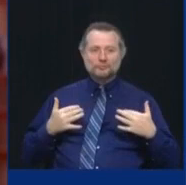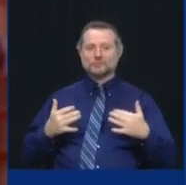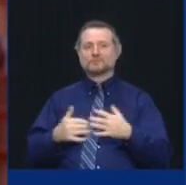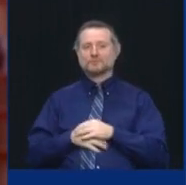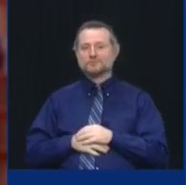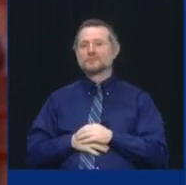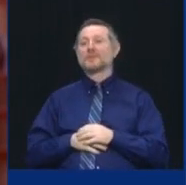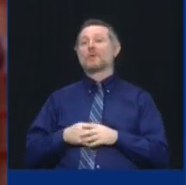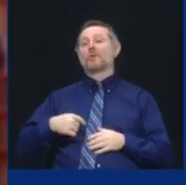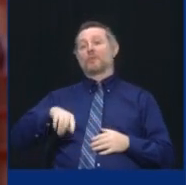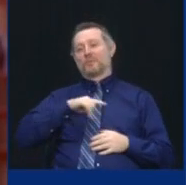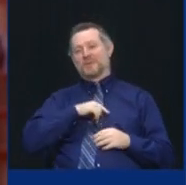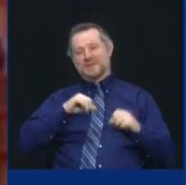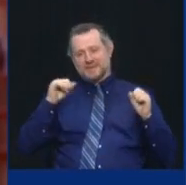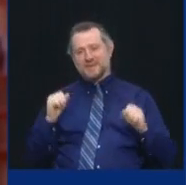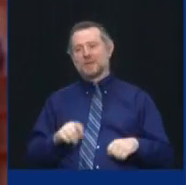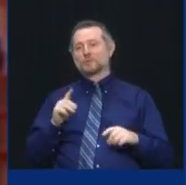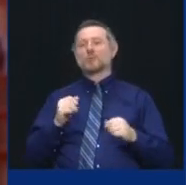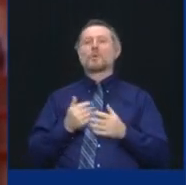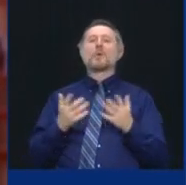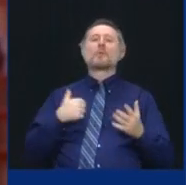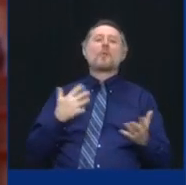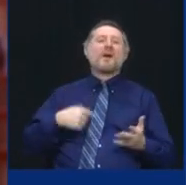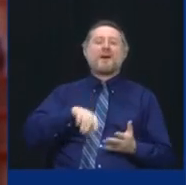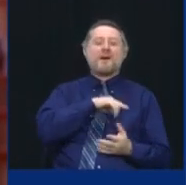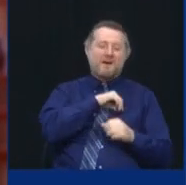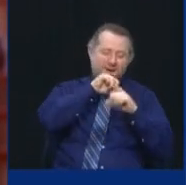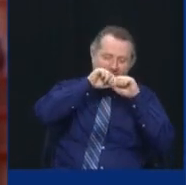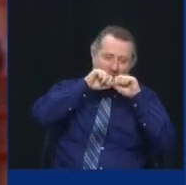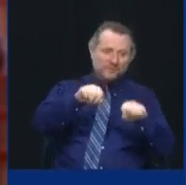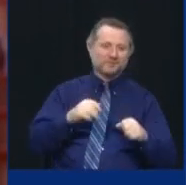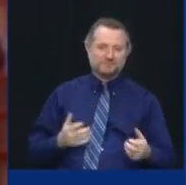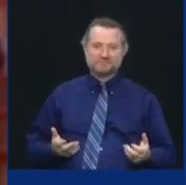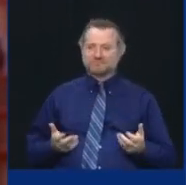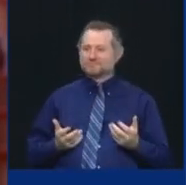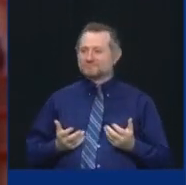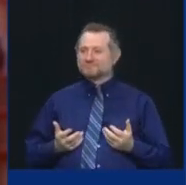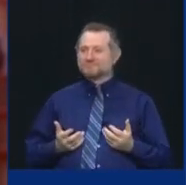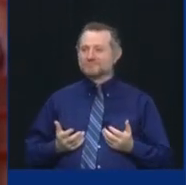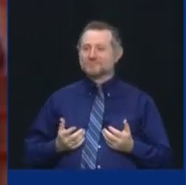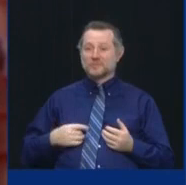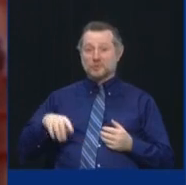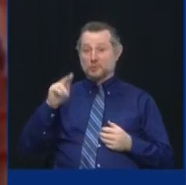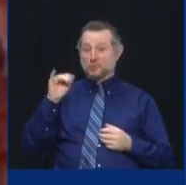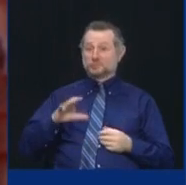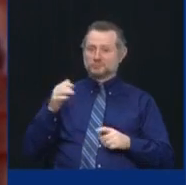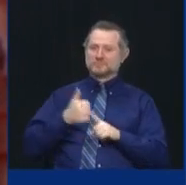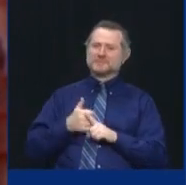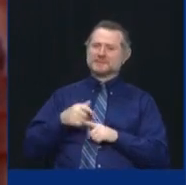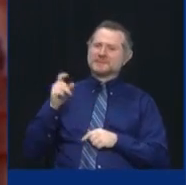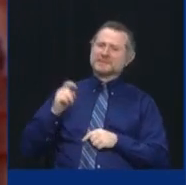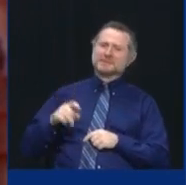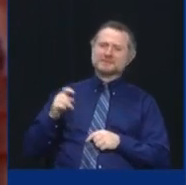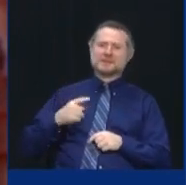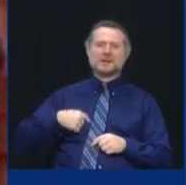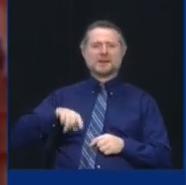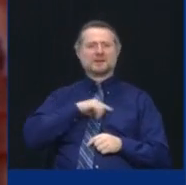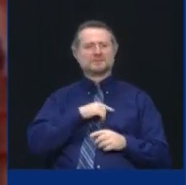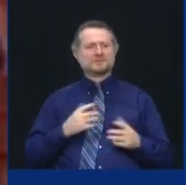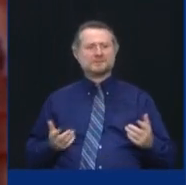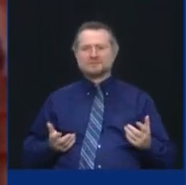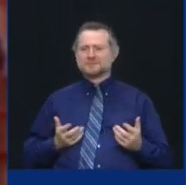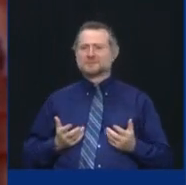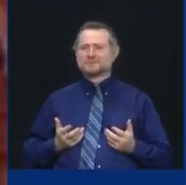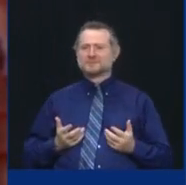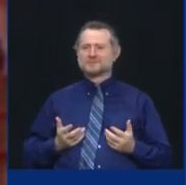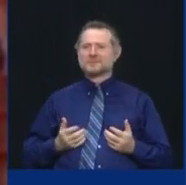back to doing the things that we love, the things that we're here to do, and what the city needs us to do. That's the